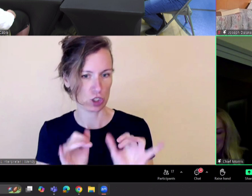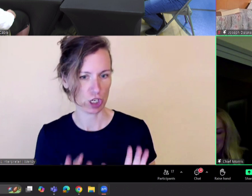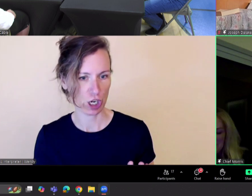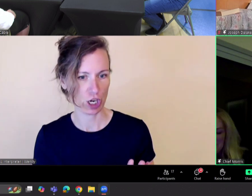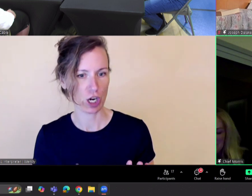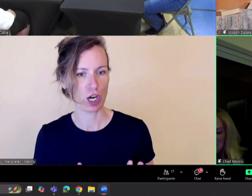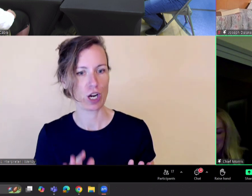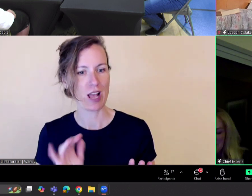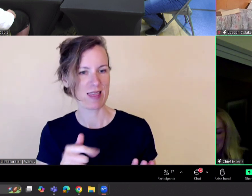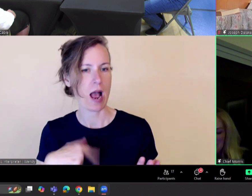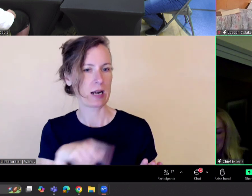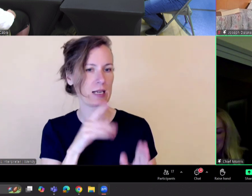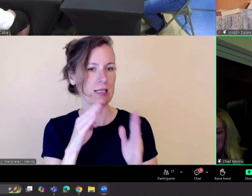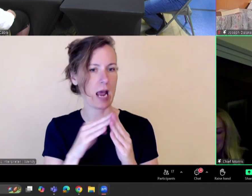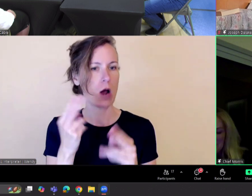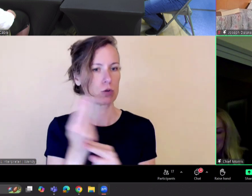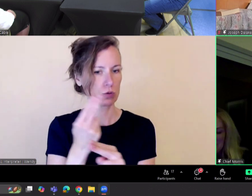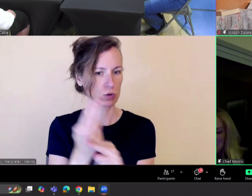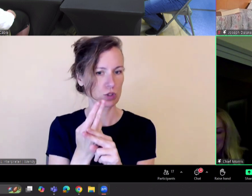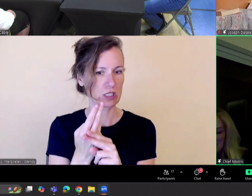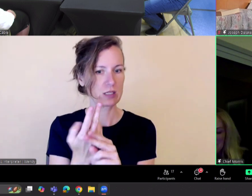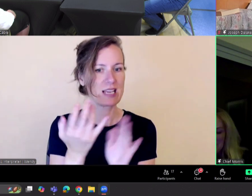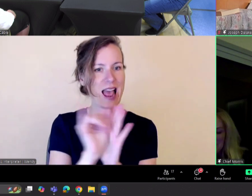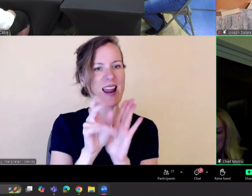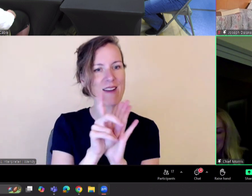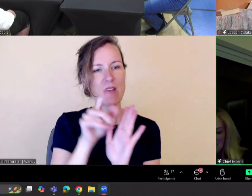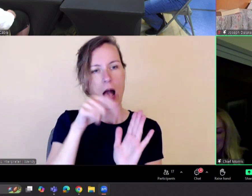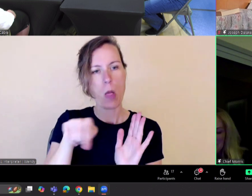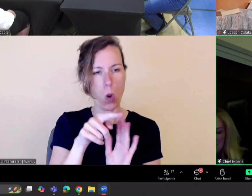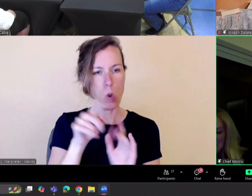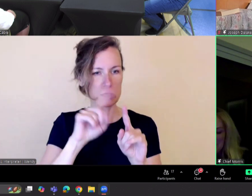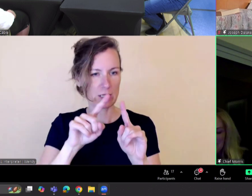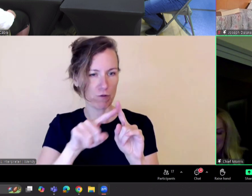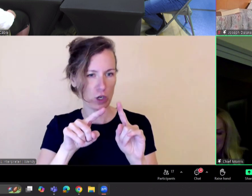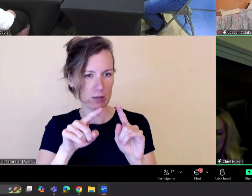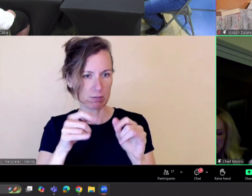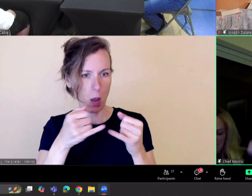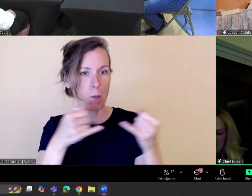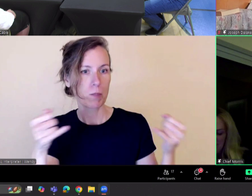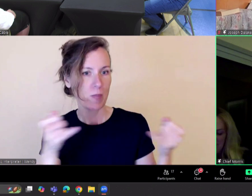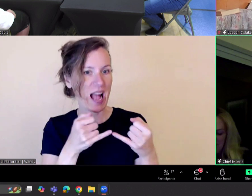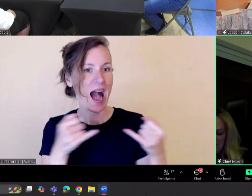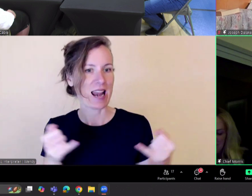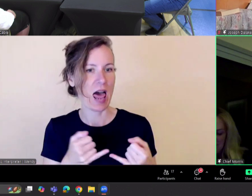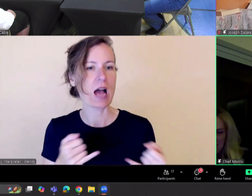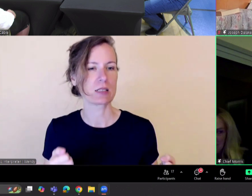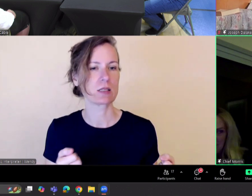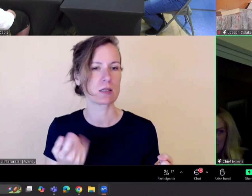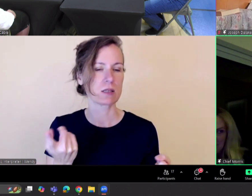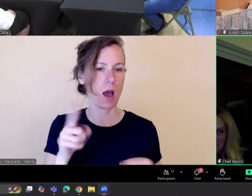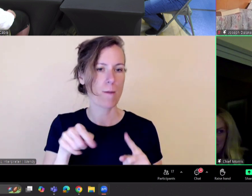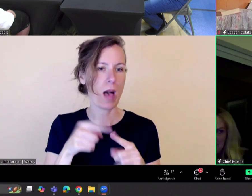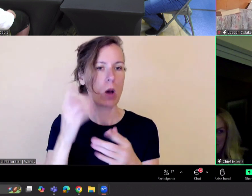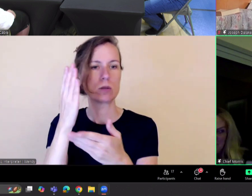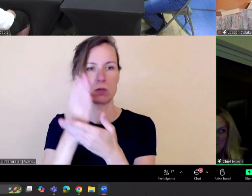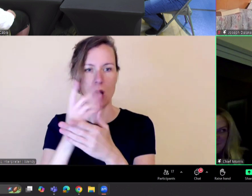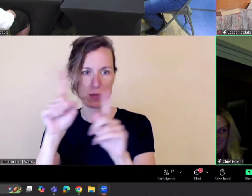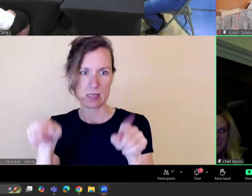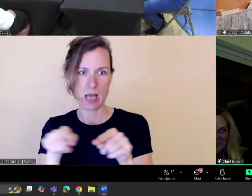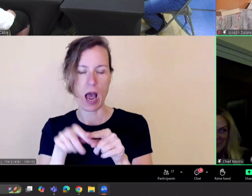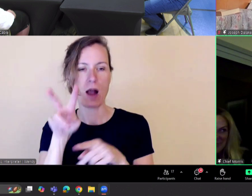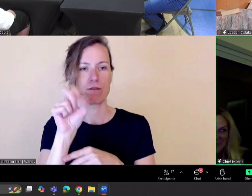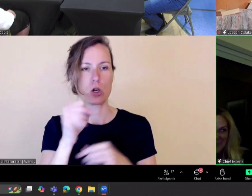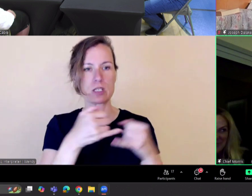going into past that stop line or that stop sign, but still within a predefined box,